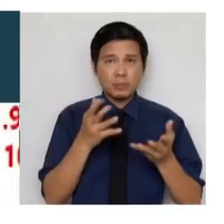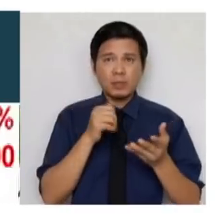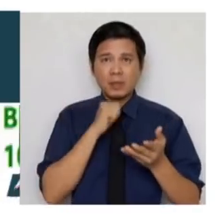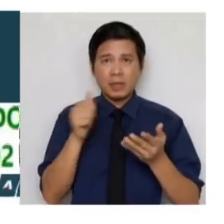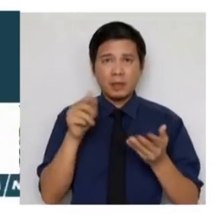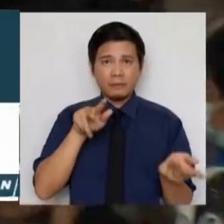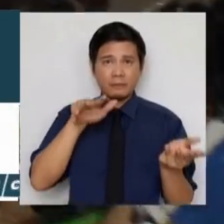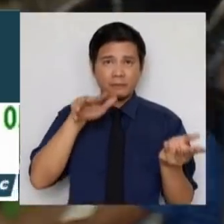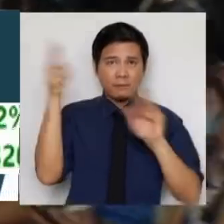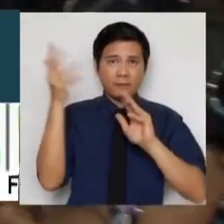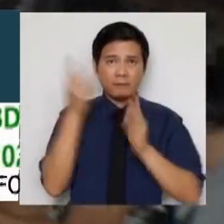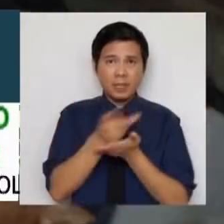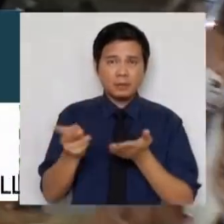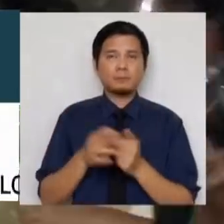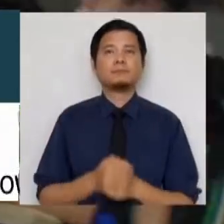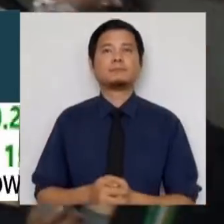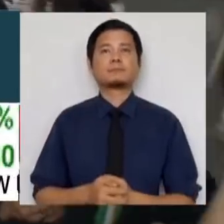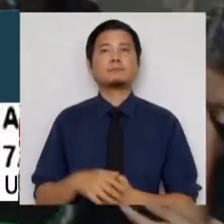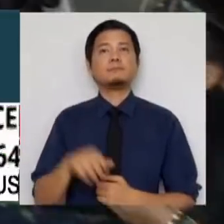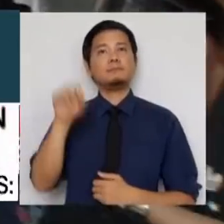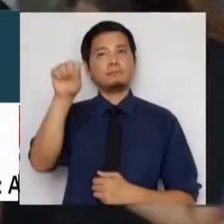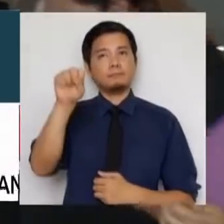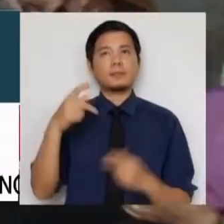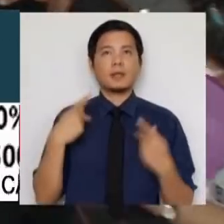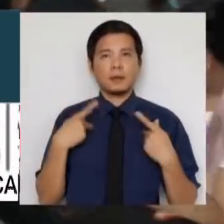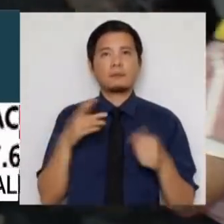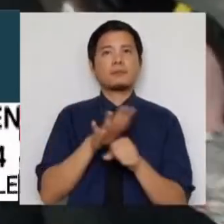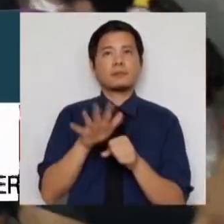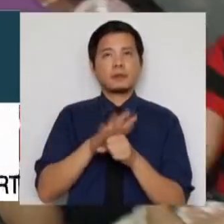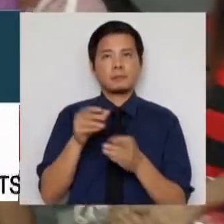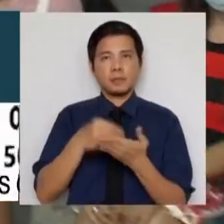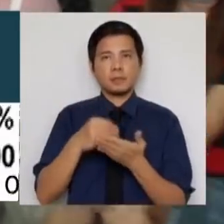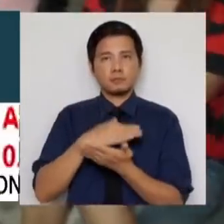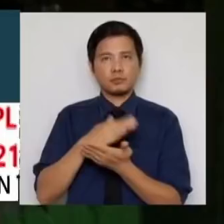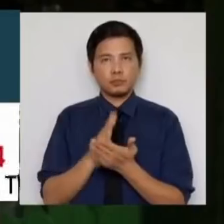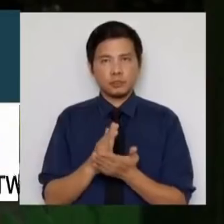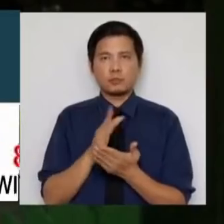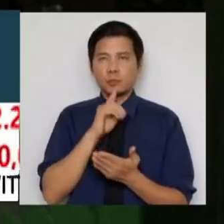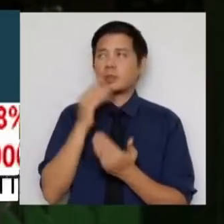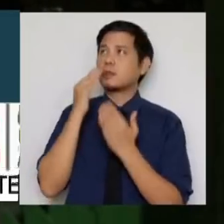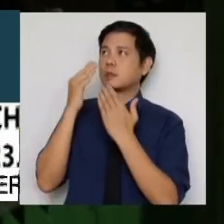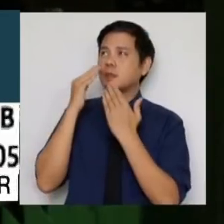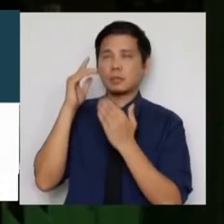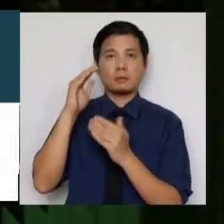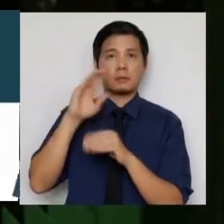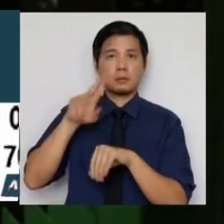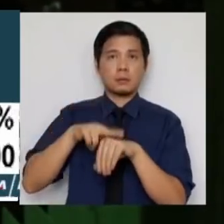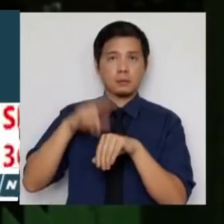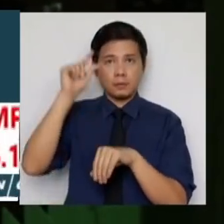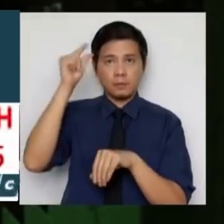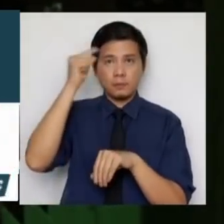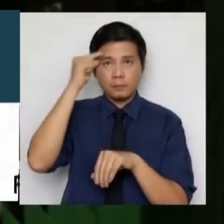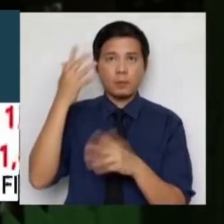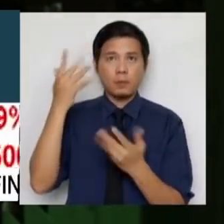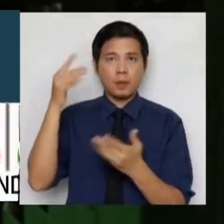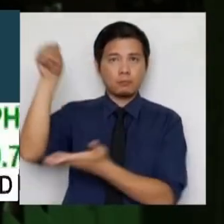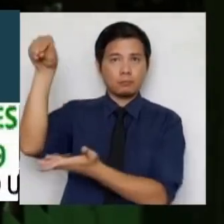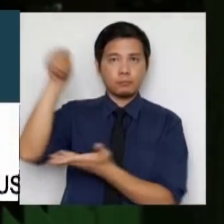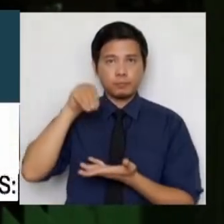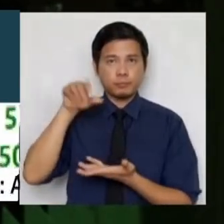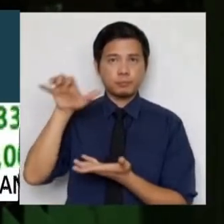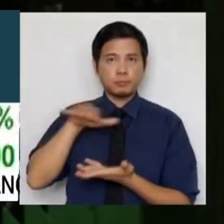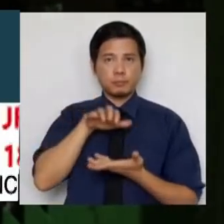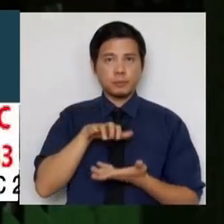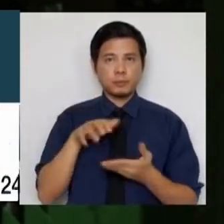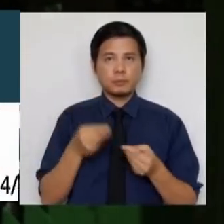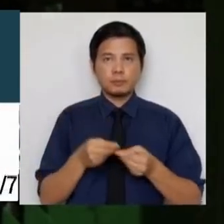we actually have a lot of funds, and we're very grateful for the national government because they really did think about the demographics and the profile of the people in Quezon